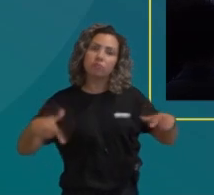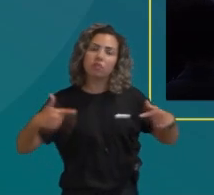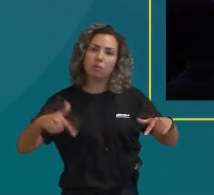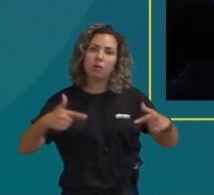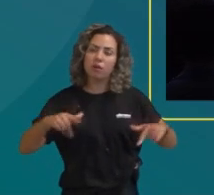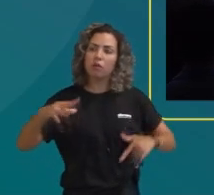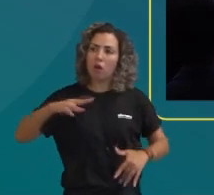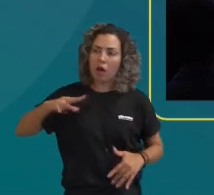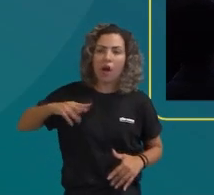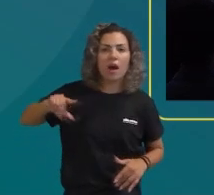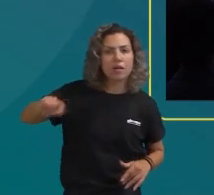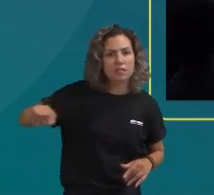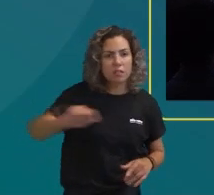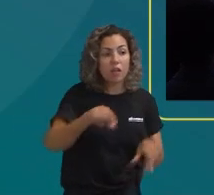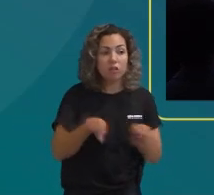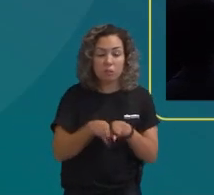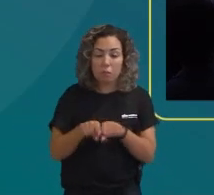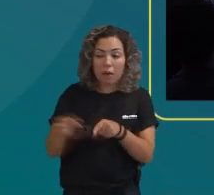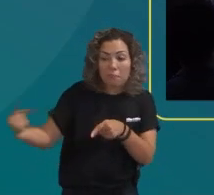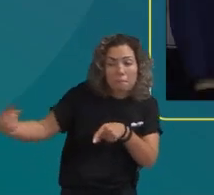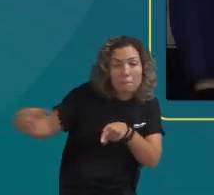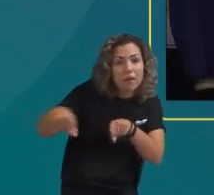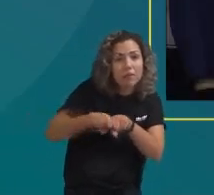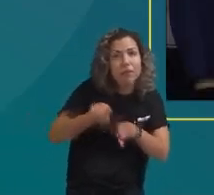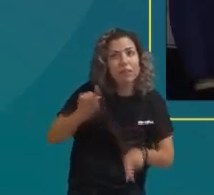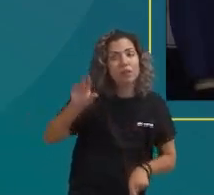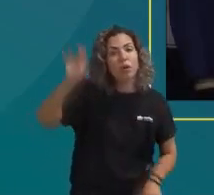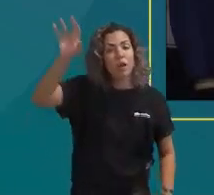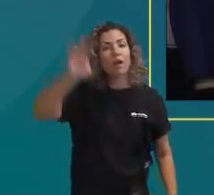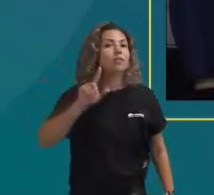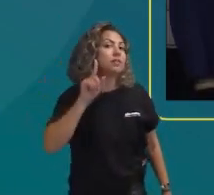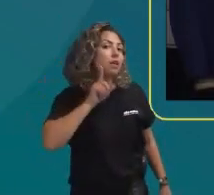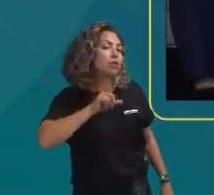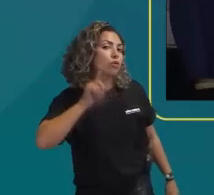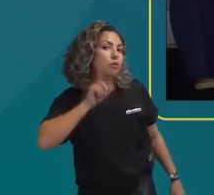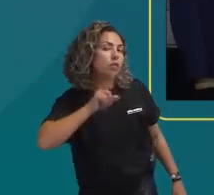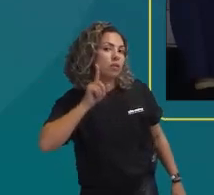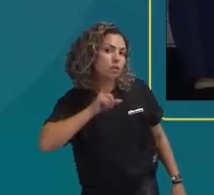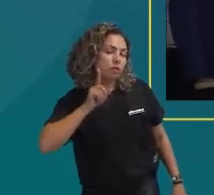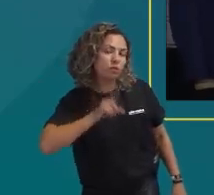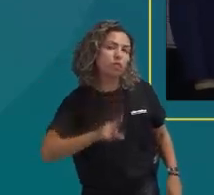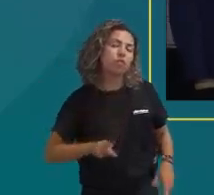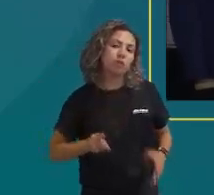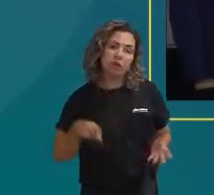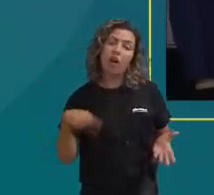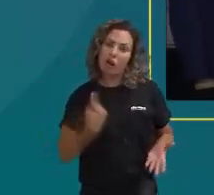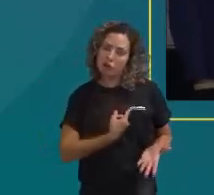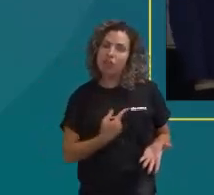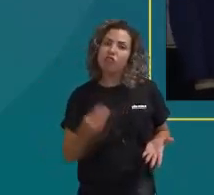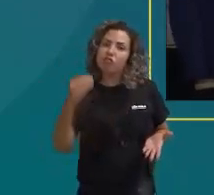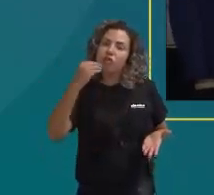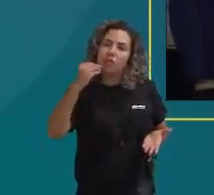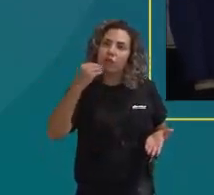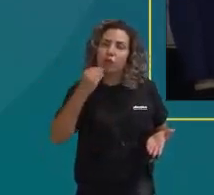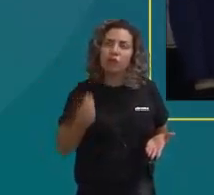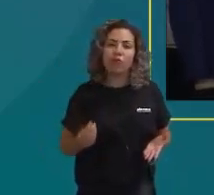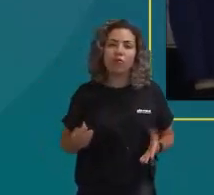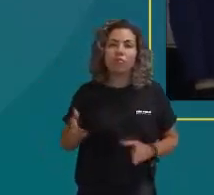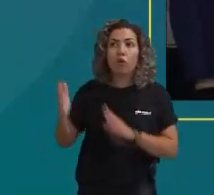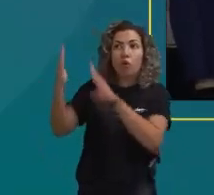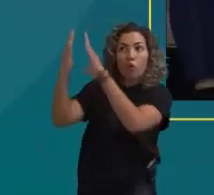in the US. And so we are helping realize for residents the benefits of the urban canopy.